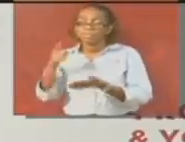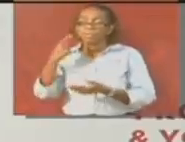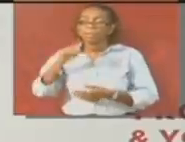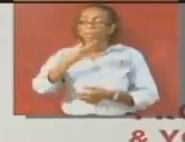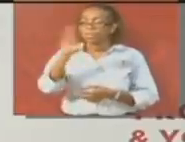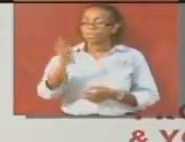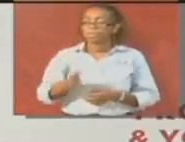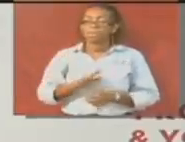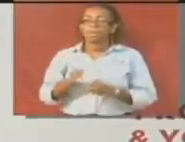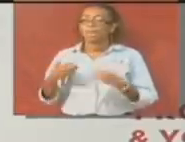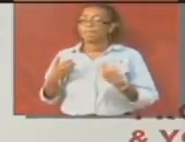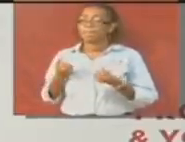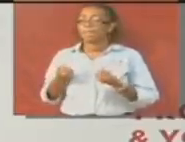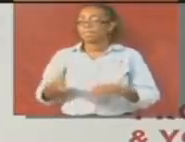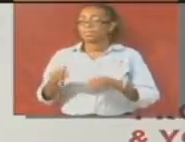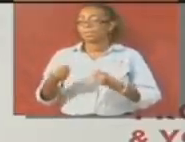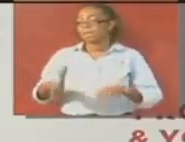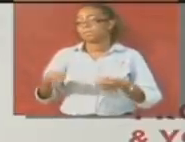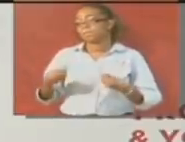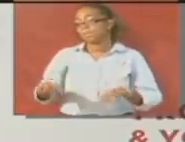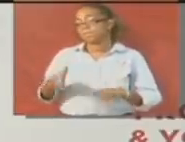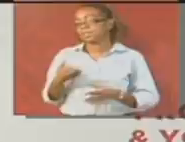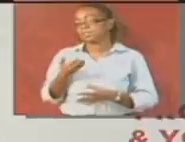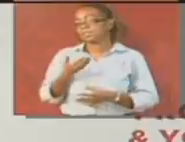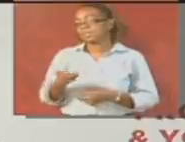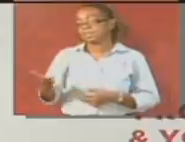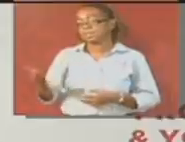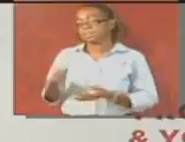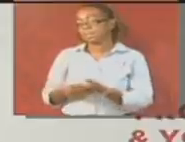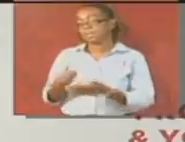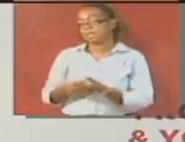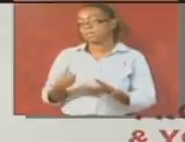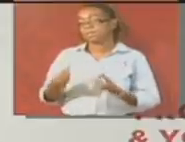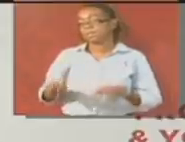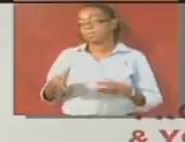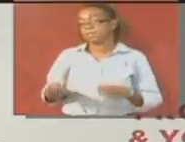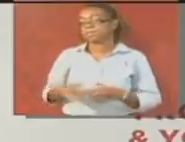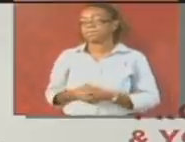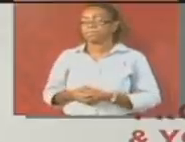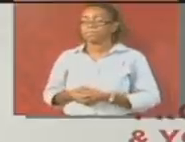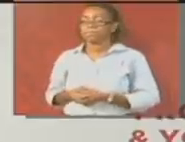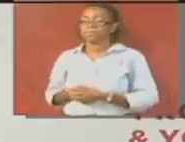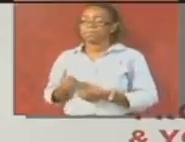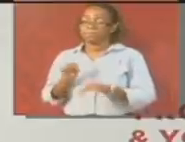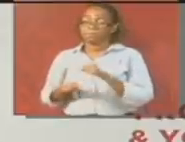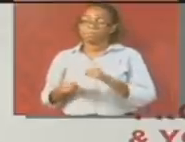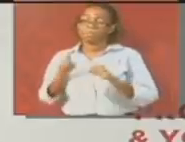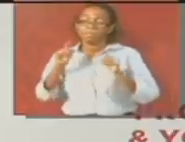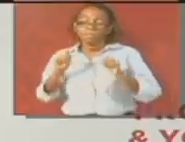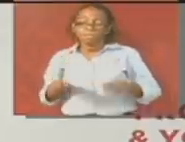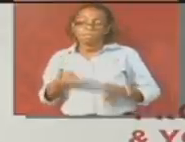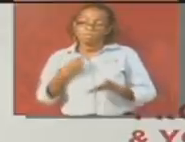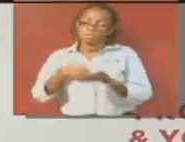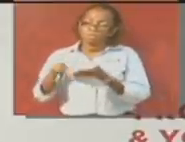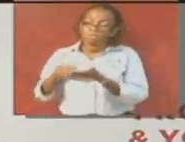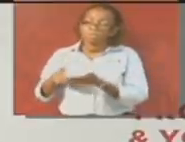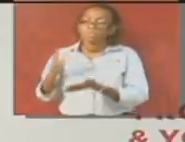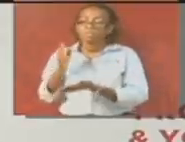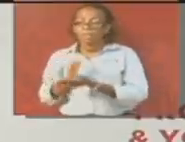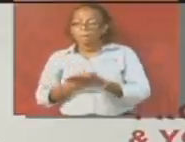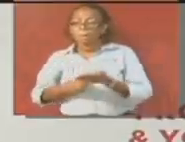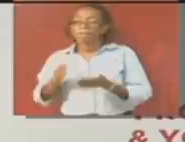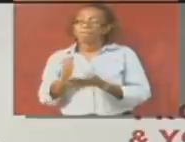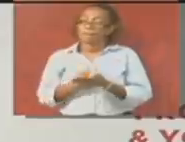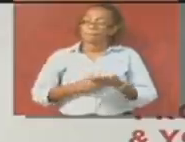useful information on geographic distribution. So within the capacity that we currently have, we continue to do that, and